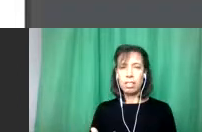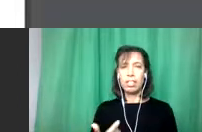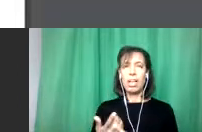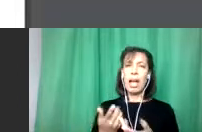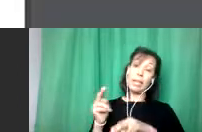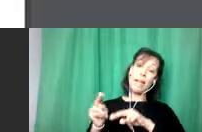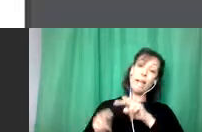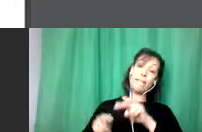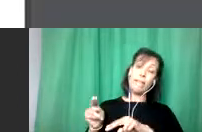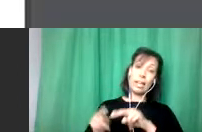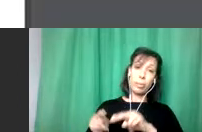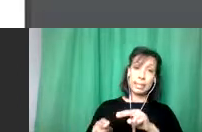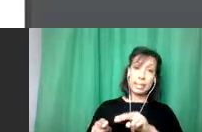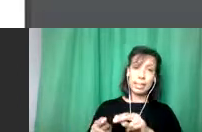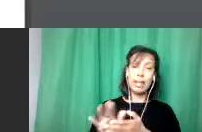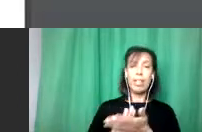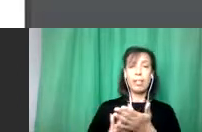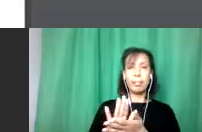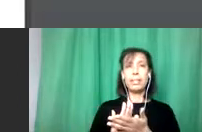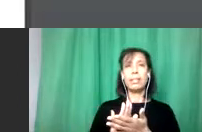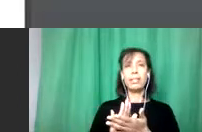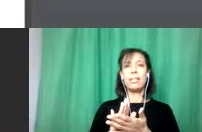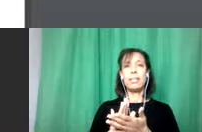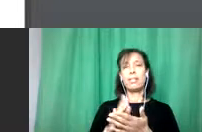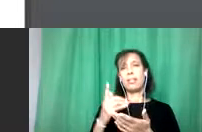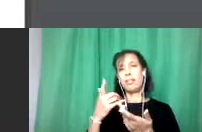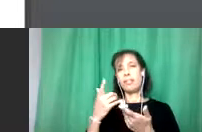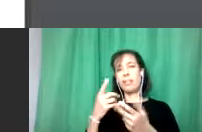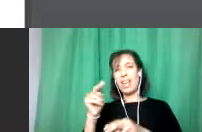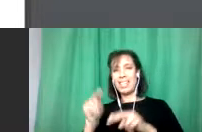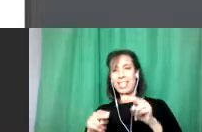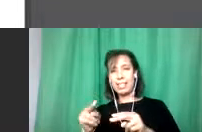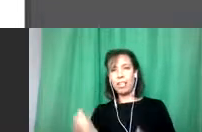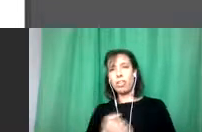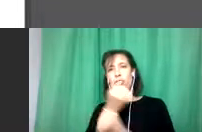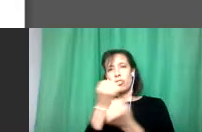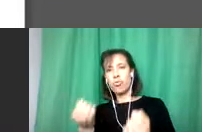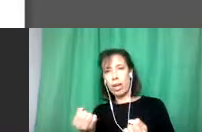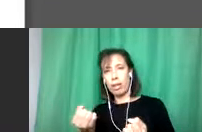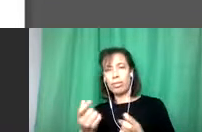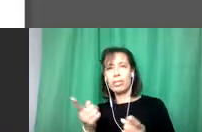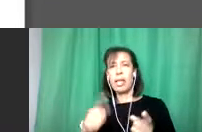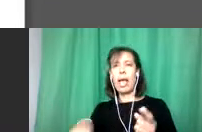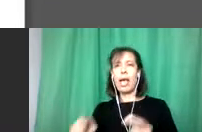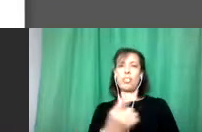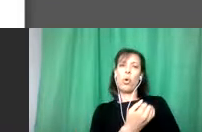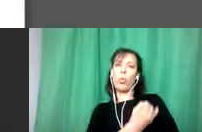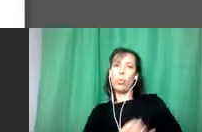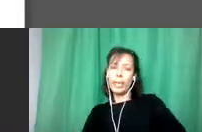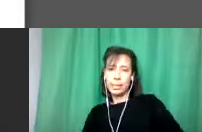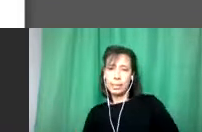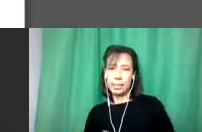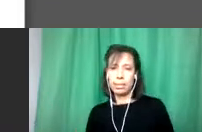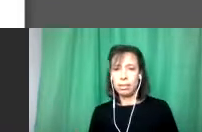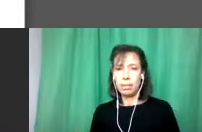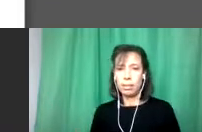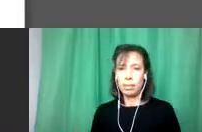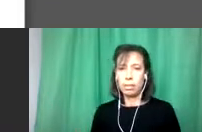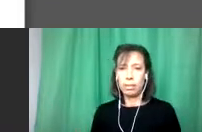looking at the strengths and the weaknesses. So I'm going to be asking you to look at the ways that a